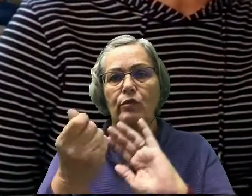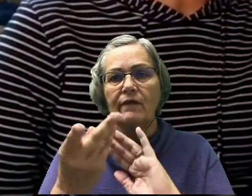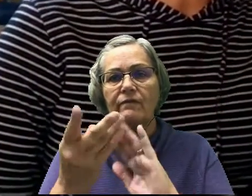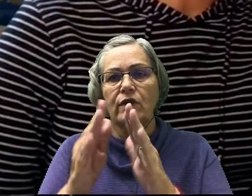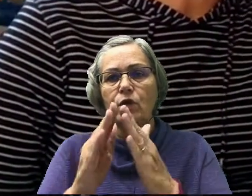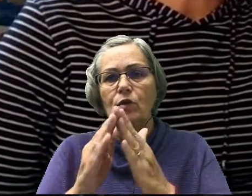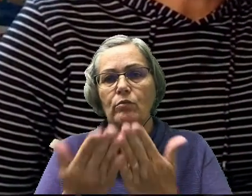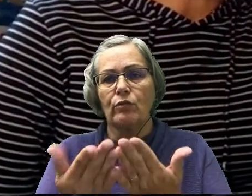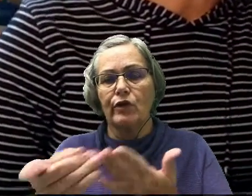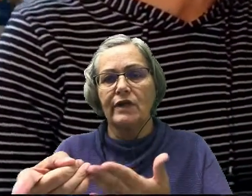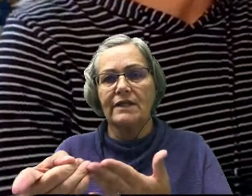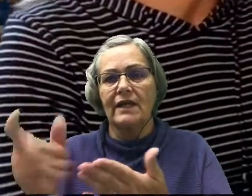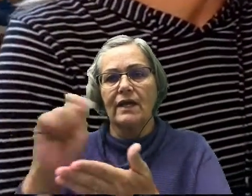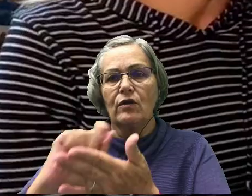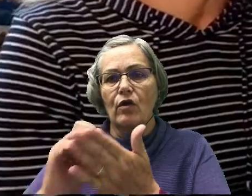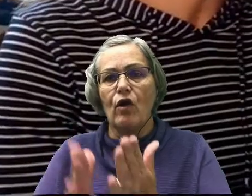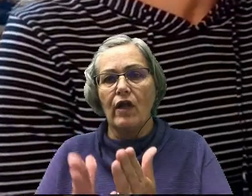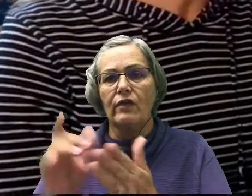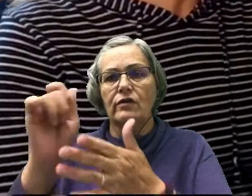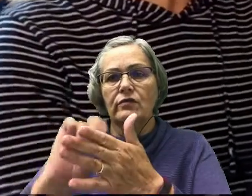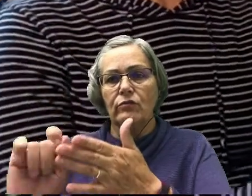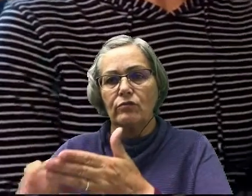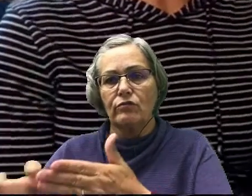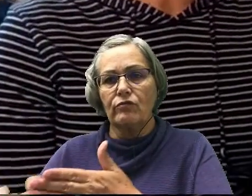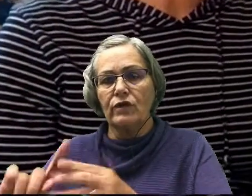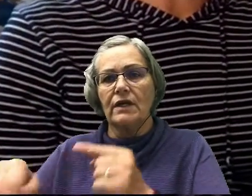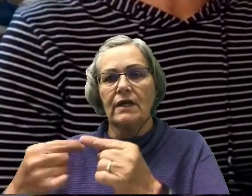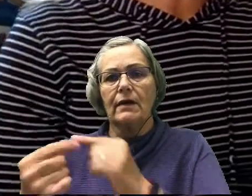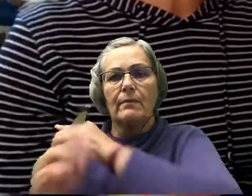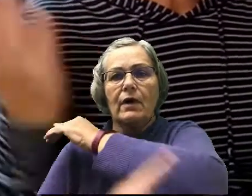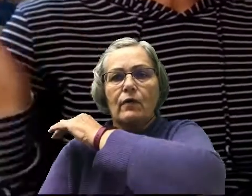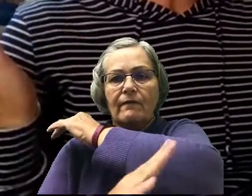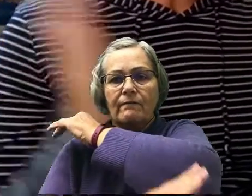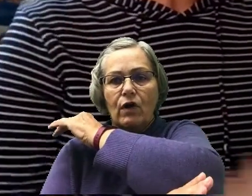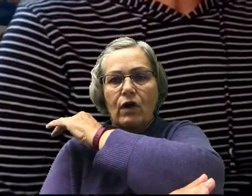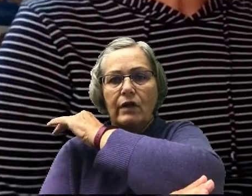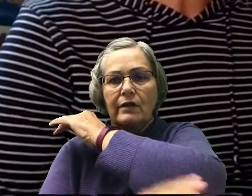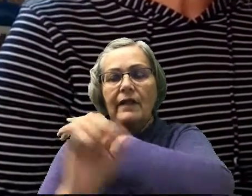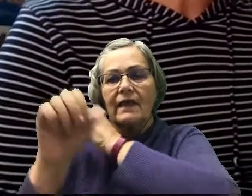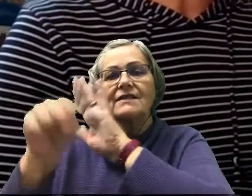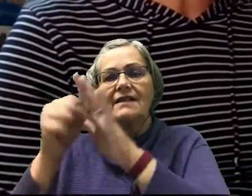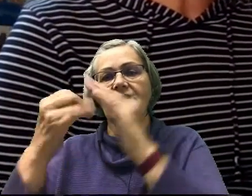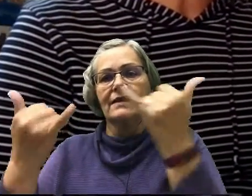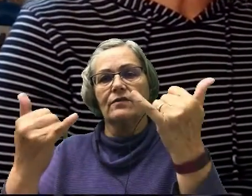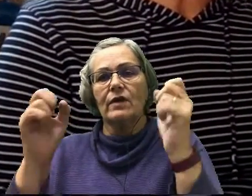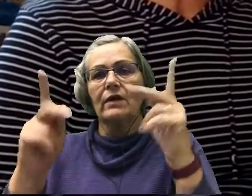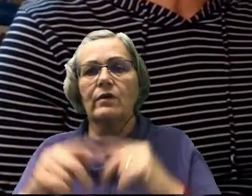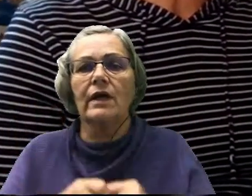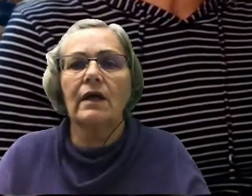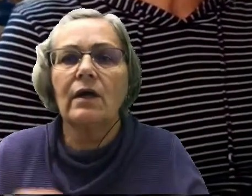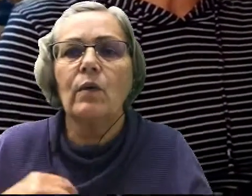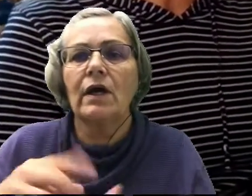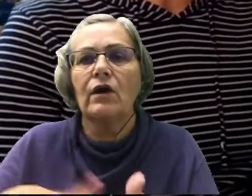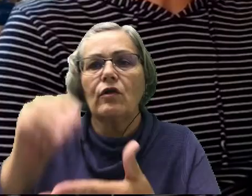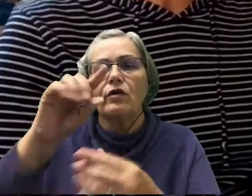of books that authors have written about fall, right? That's our season right now. We are going to be